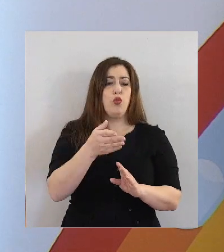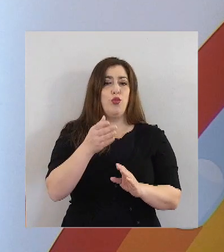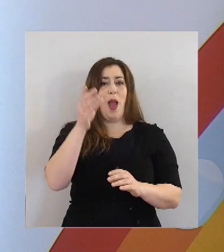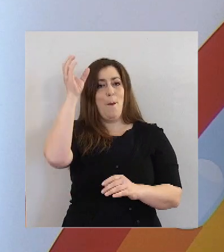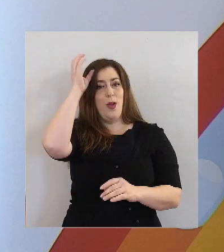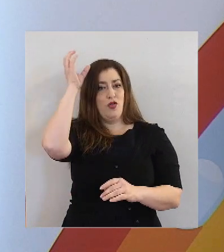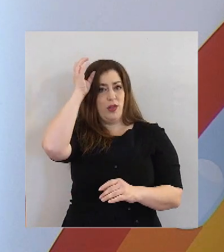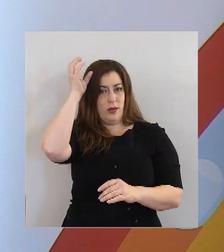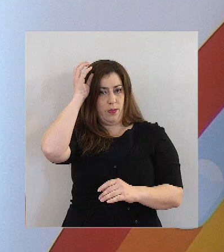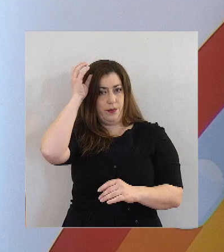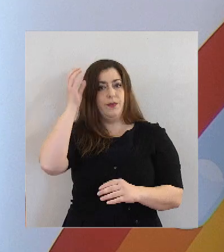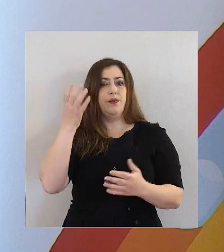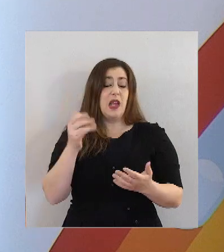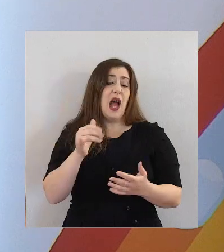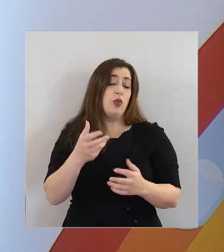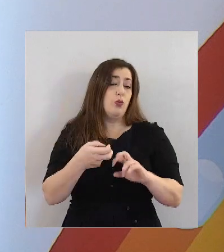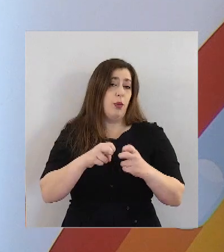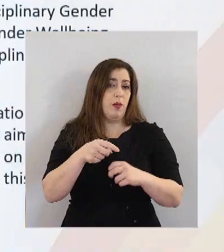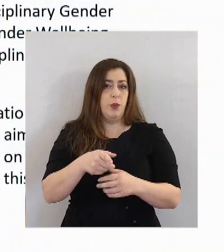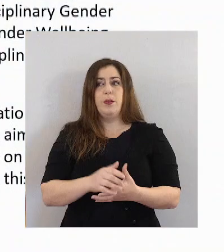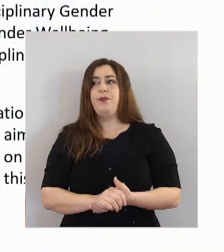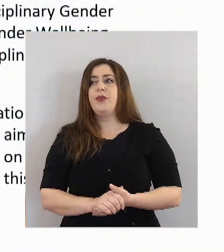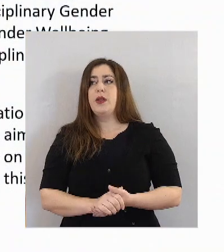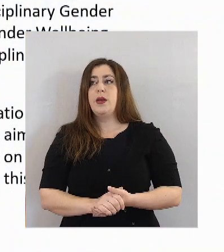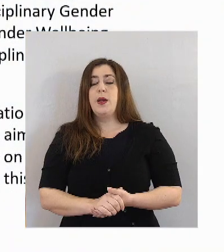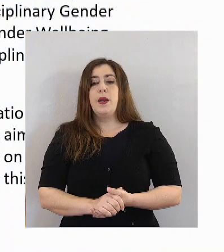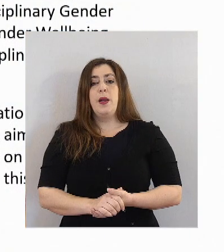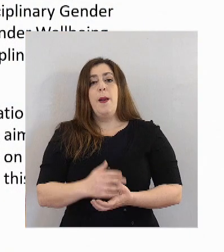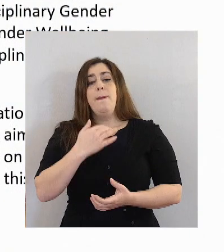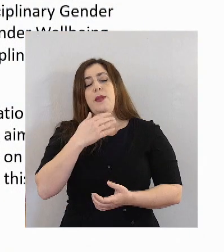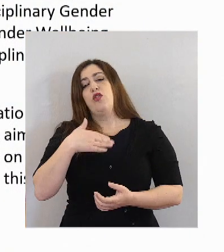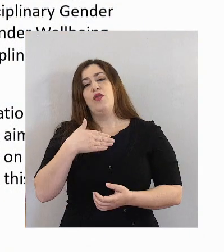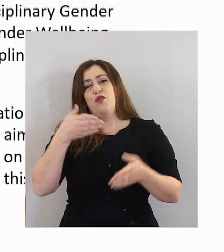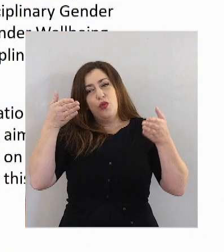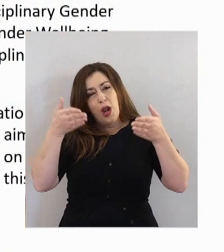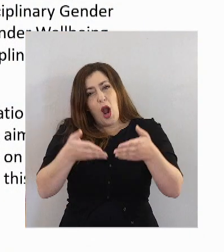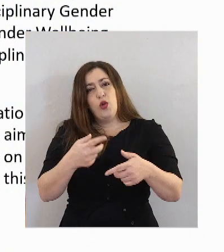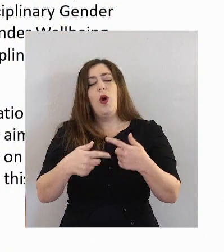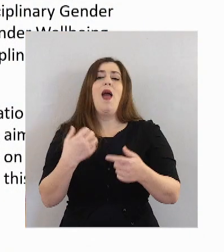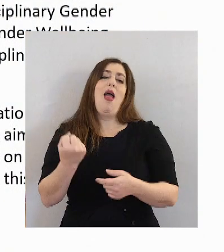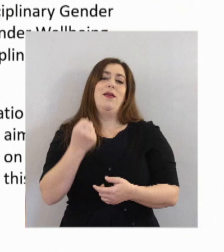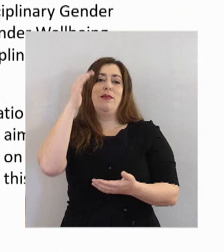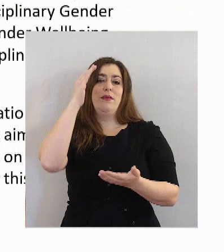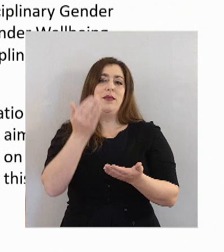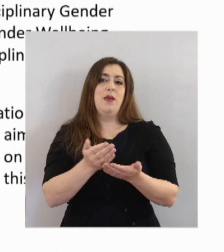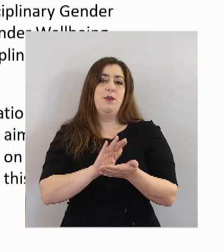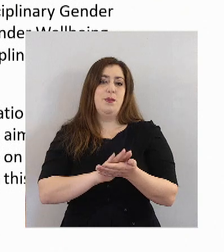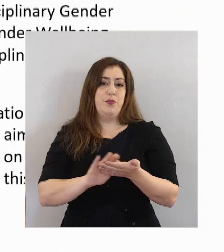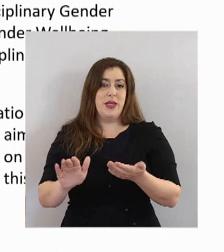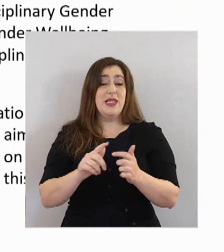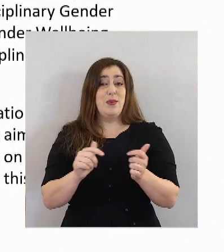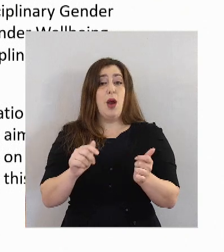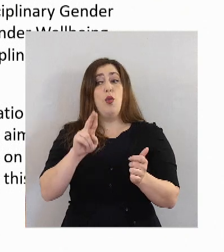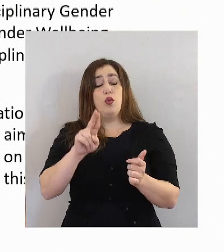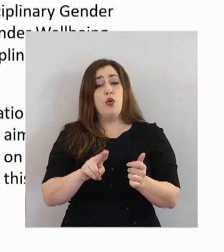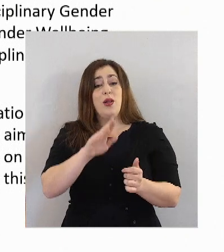for patients, we did not want to only focus on healthcare practitioners, but also other persons working within this sector